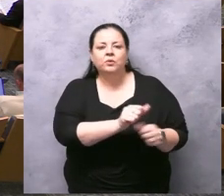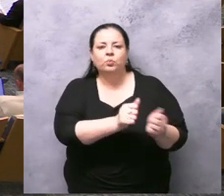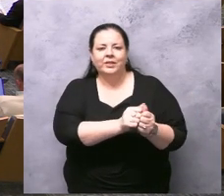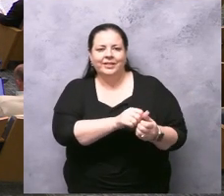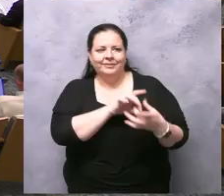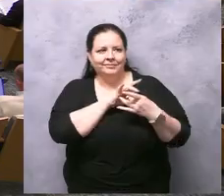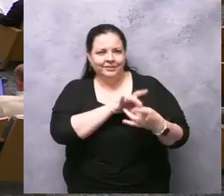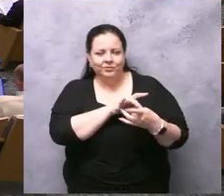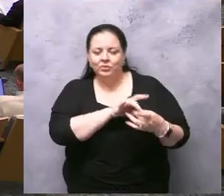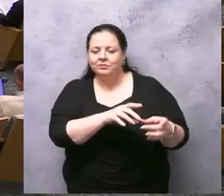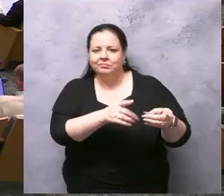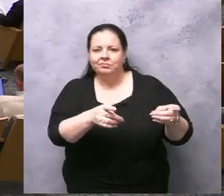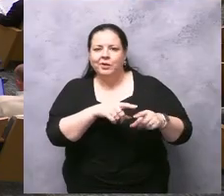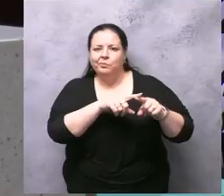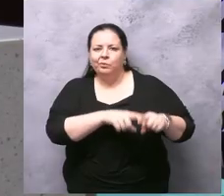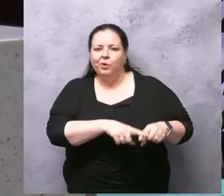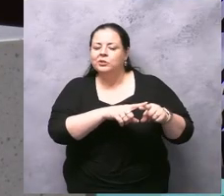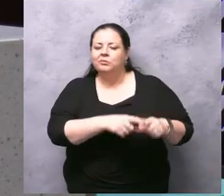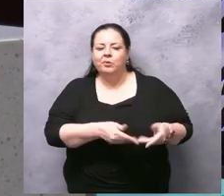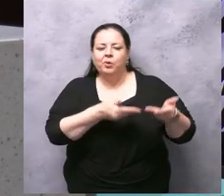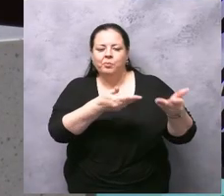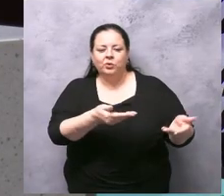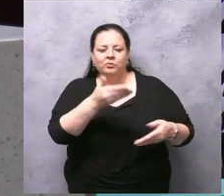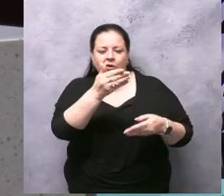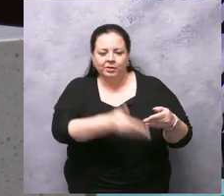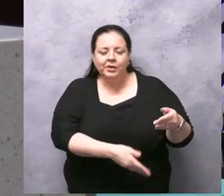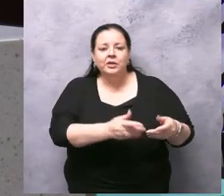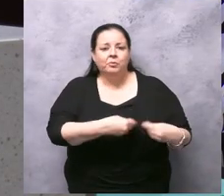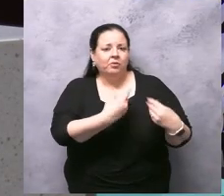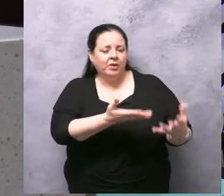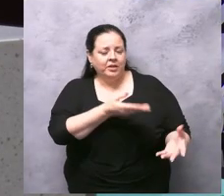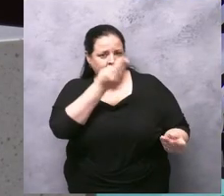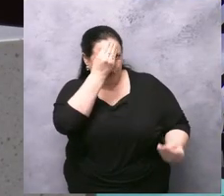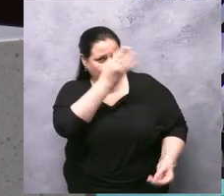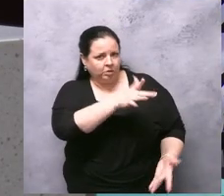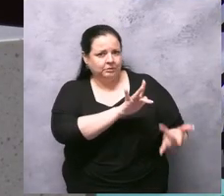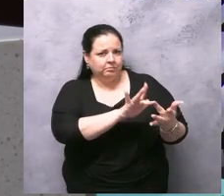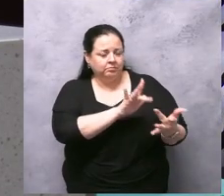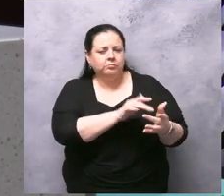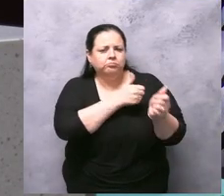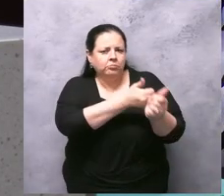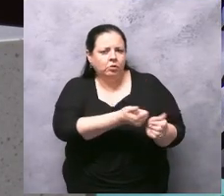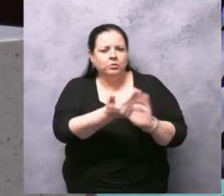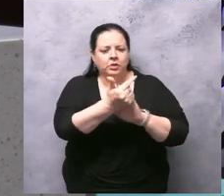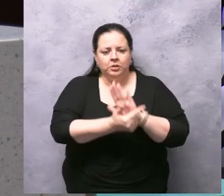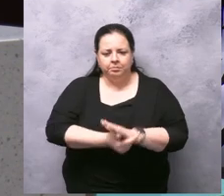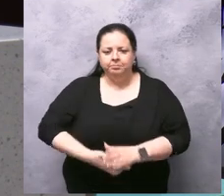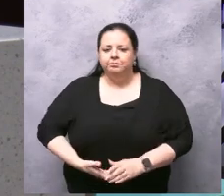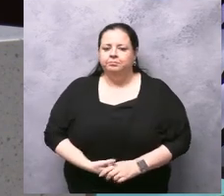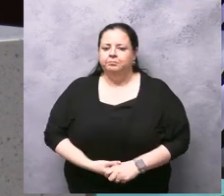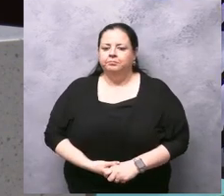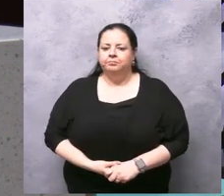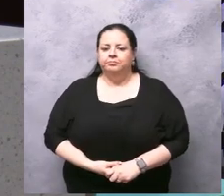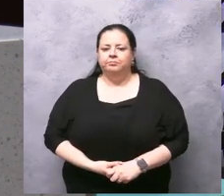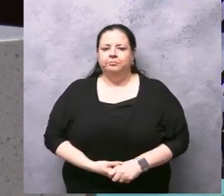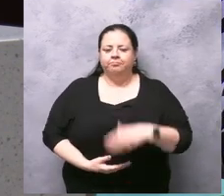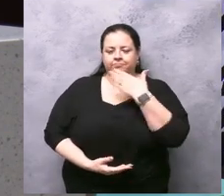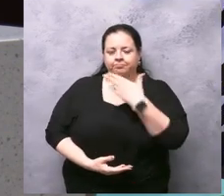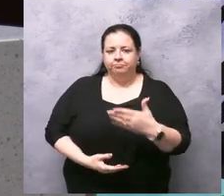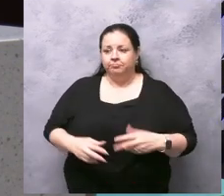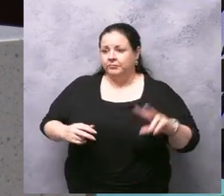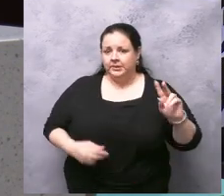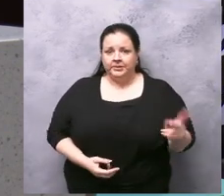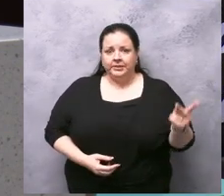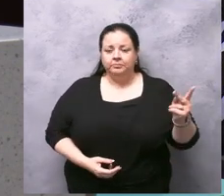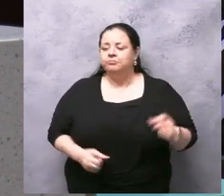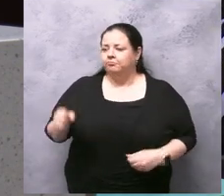under probationary contract is proposed for termination and to provide him with notice of the same in accordance with the law. Thank you. May I have a second?